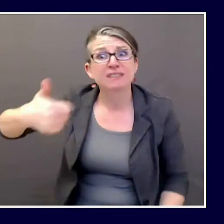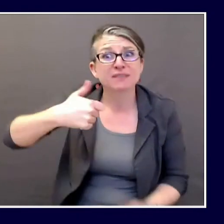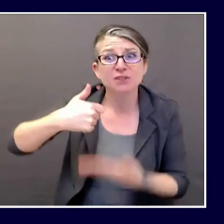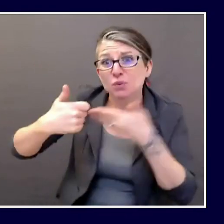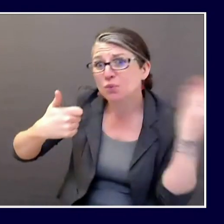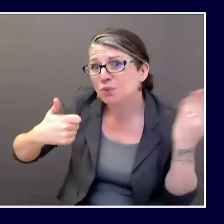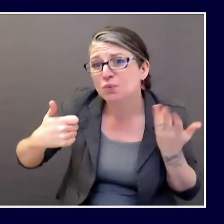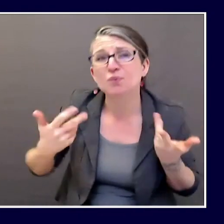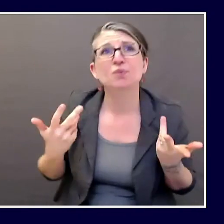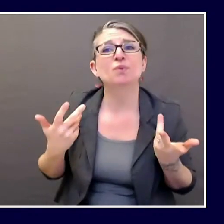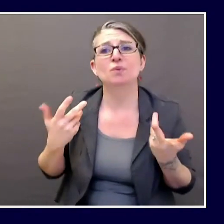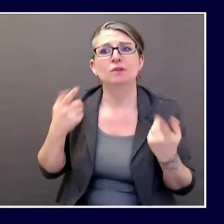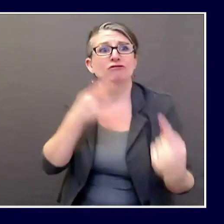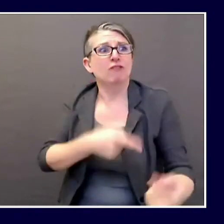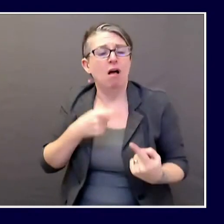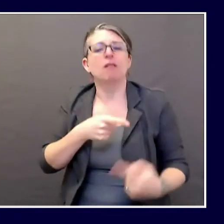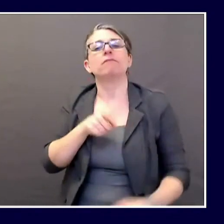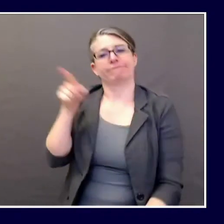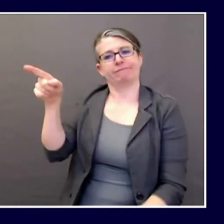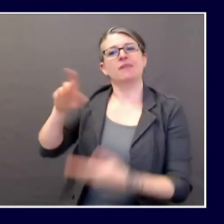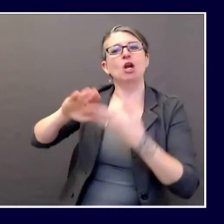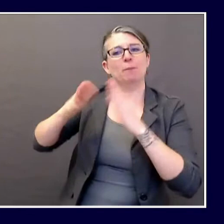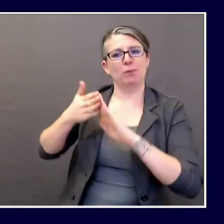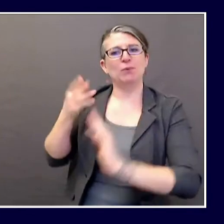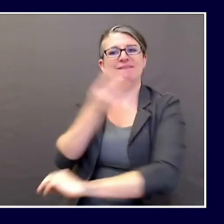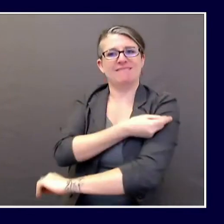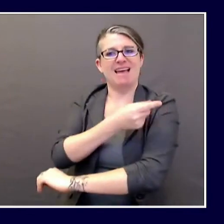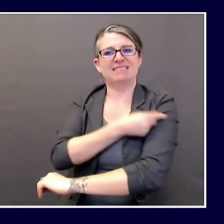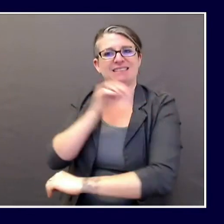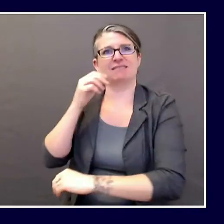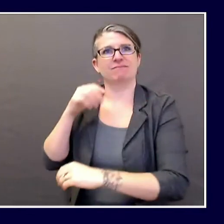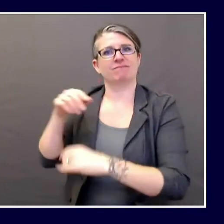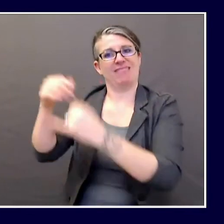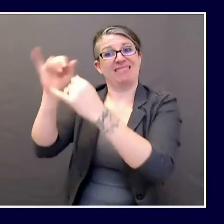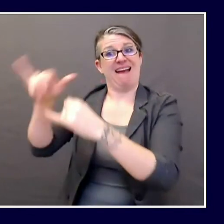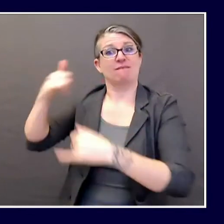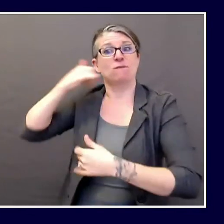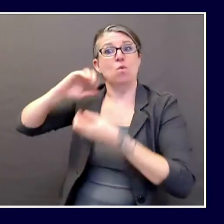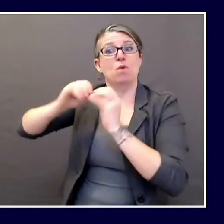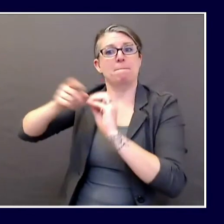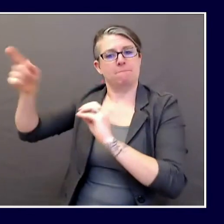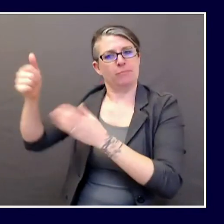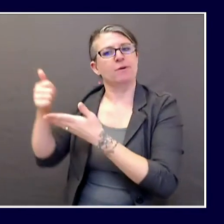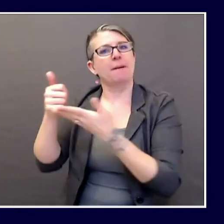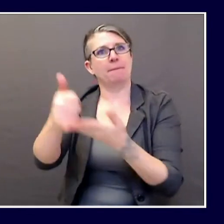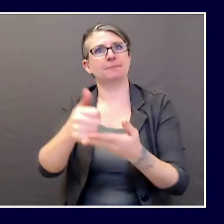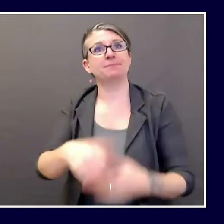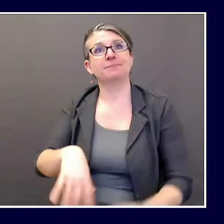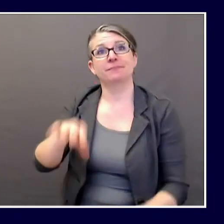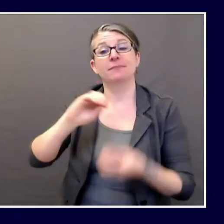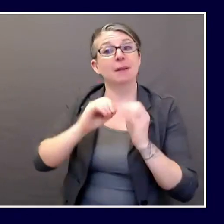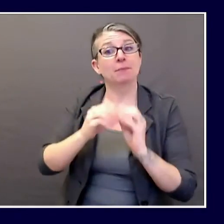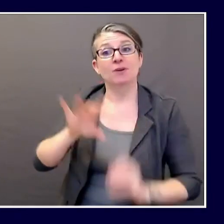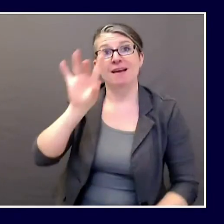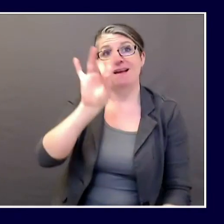this line is available for you. And again, that number is